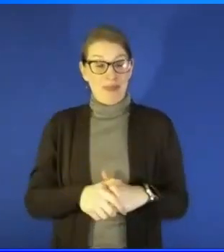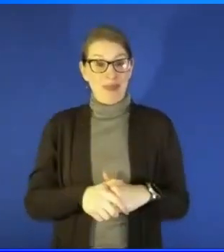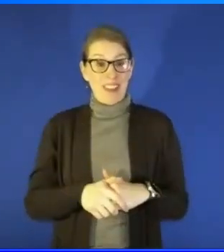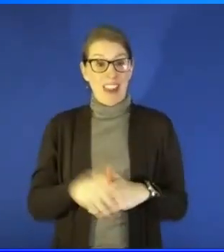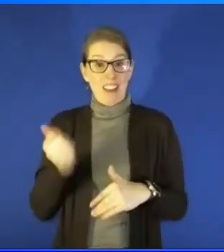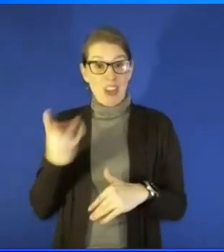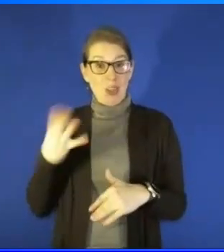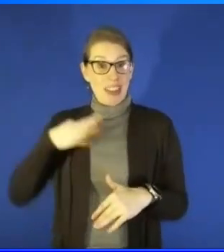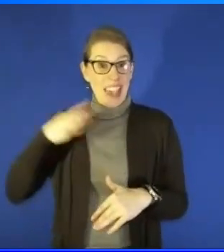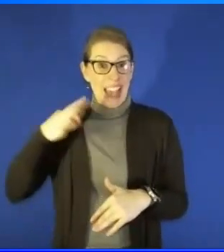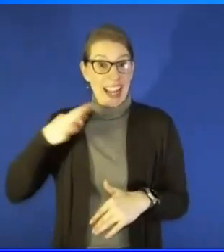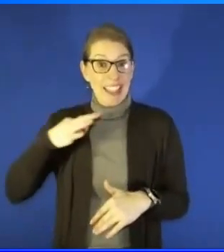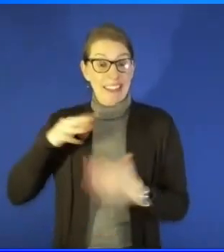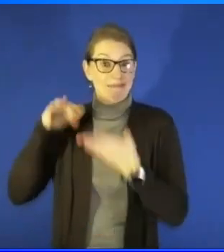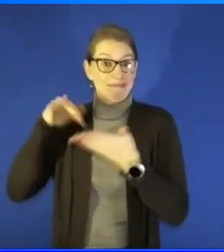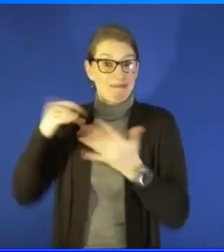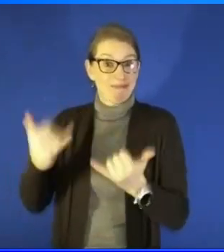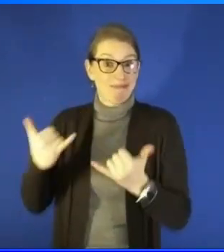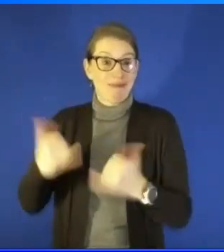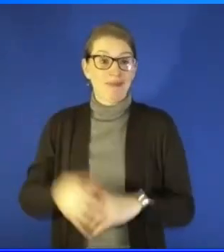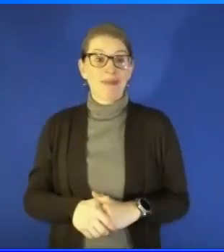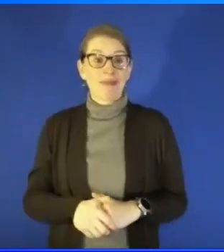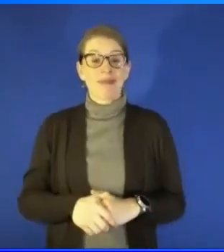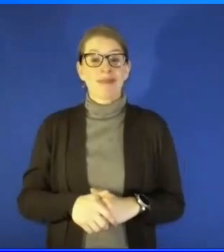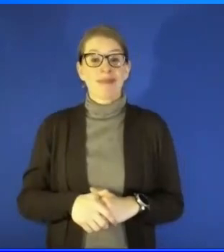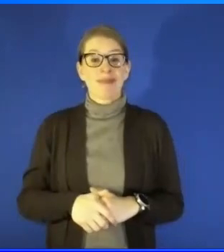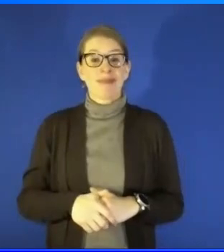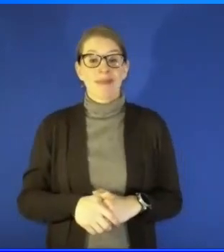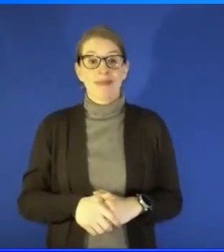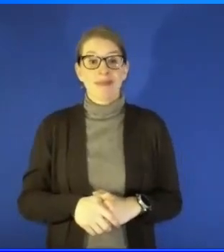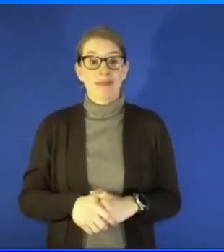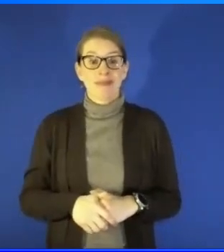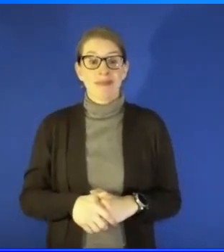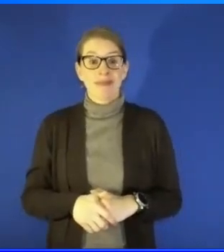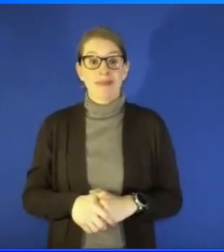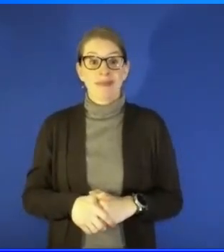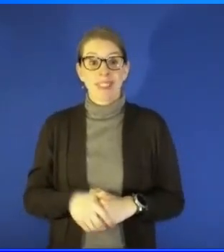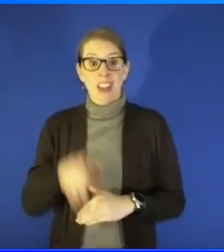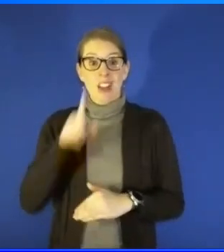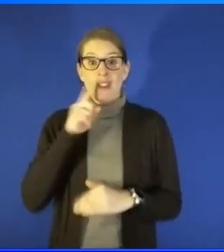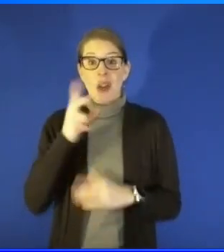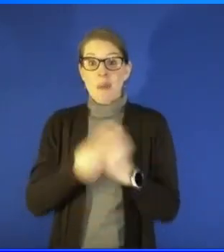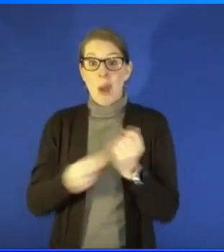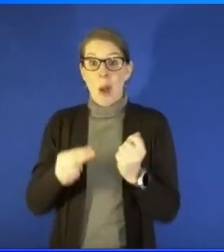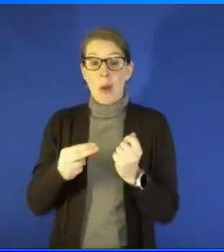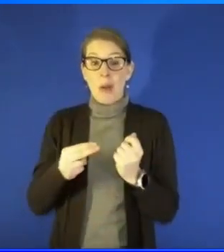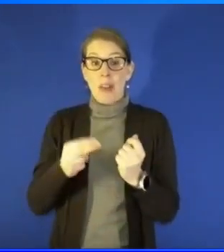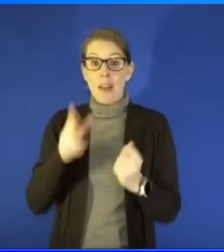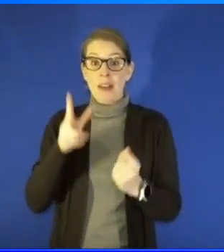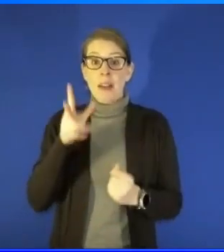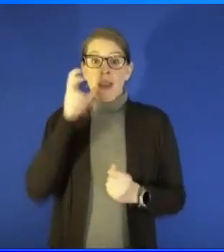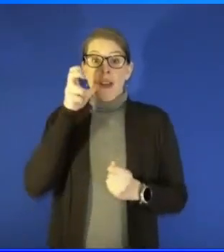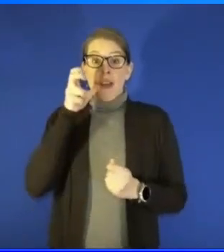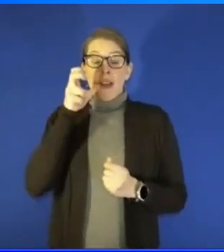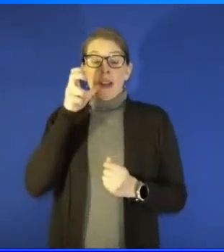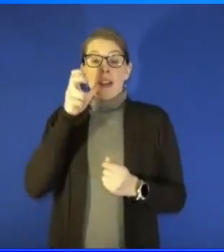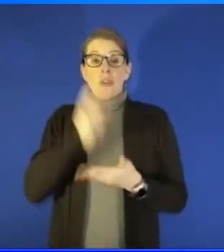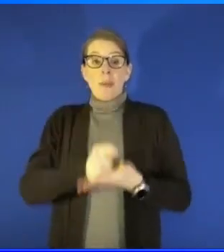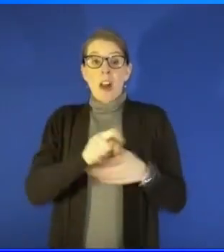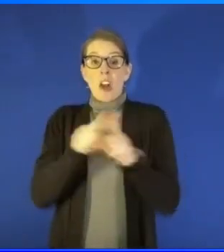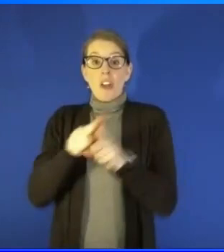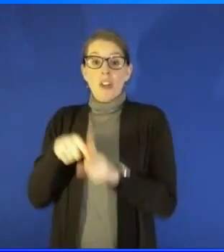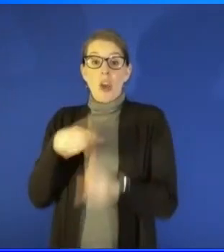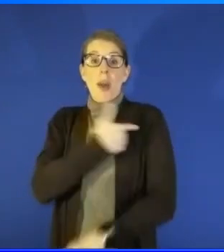we're studying right now in terms of both inhaled treatments as well as injectable